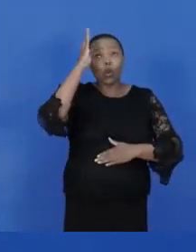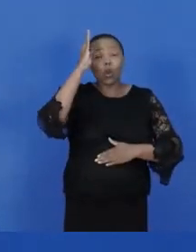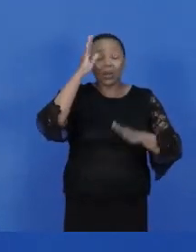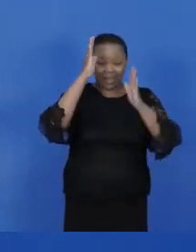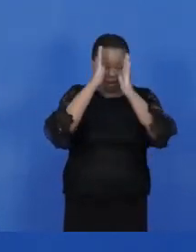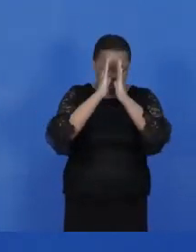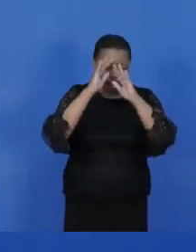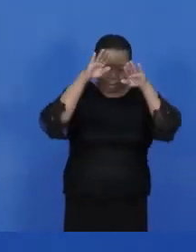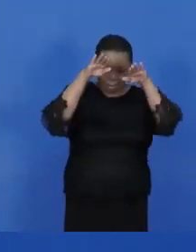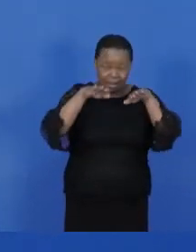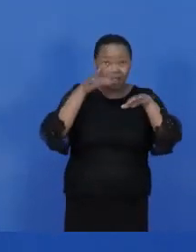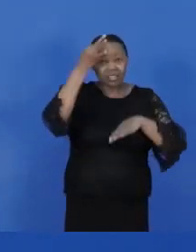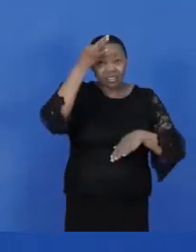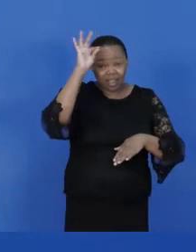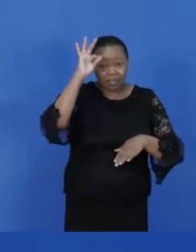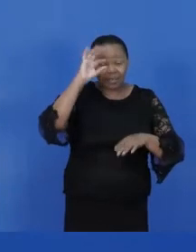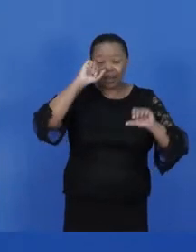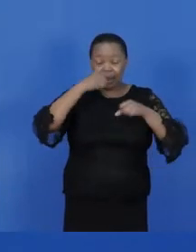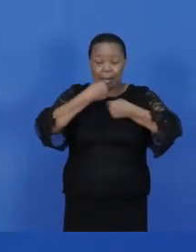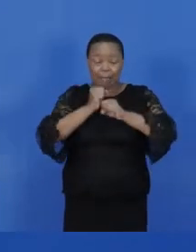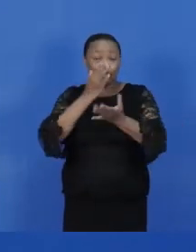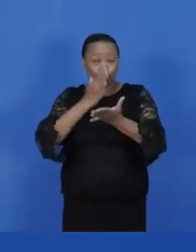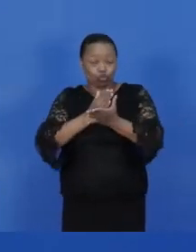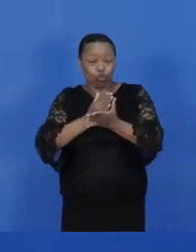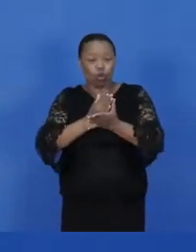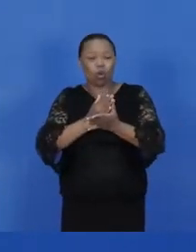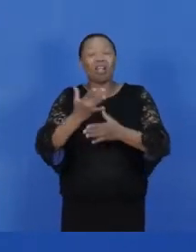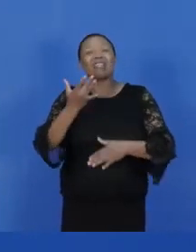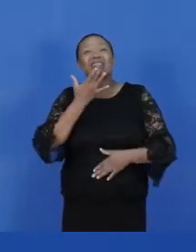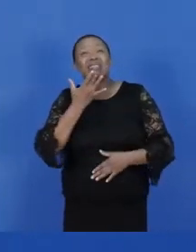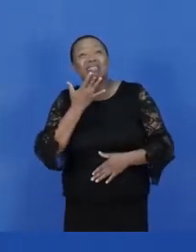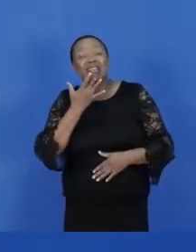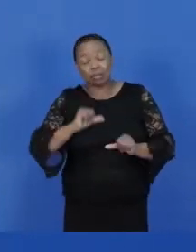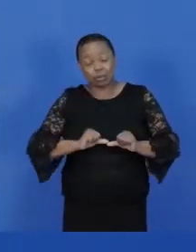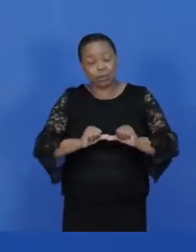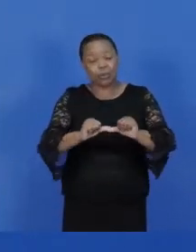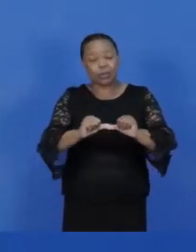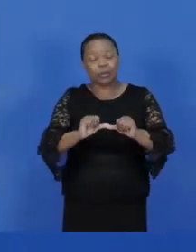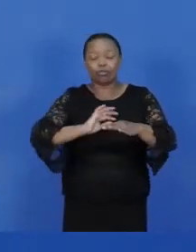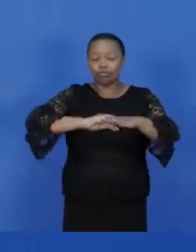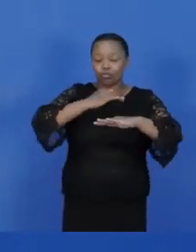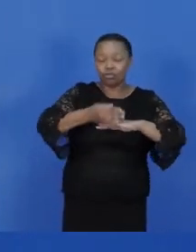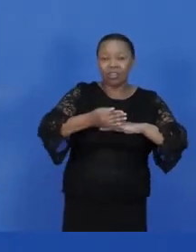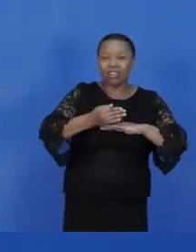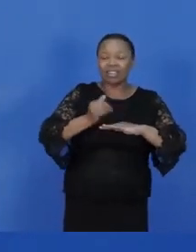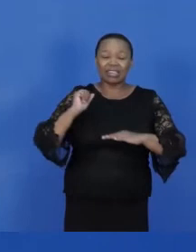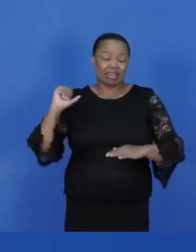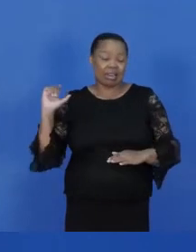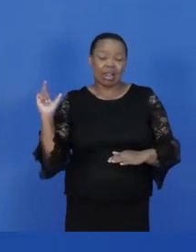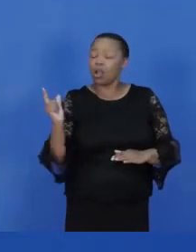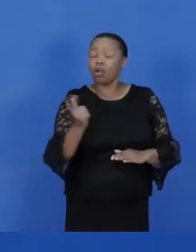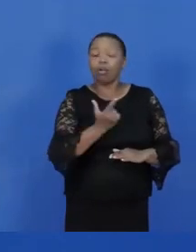that God keeps them, that God sustains them, that God makes sure that they are preserved, they are kept, they are sustained, they are protected